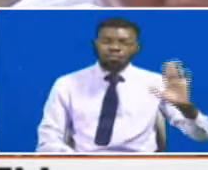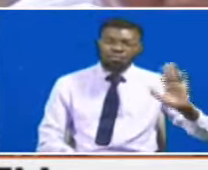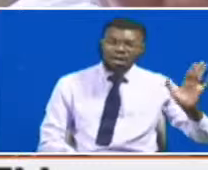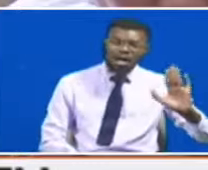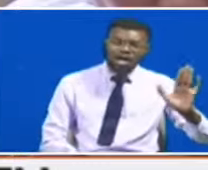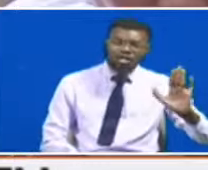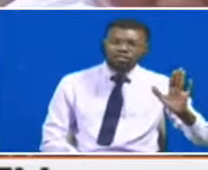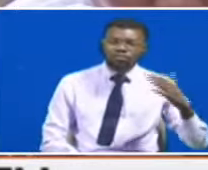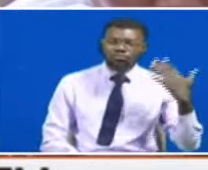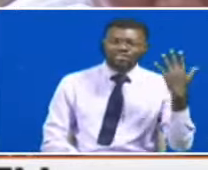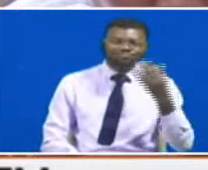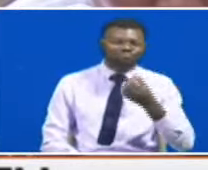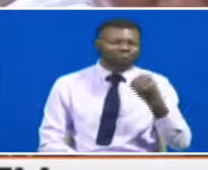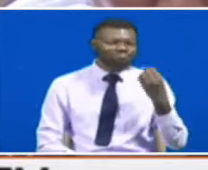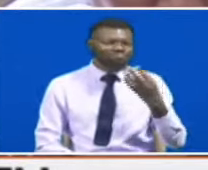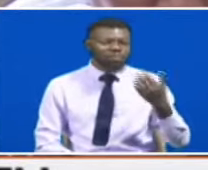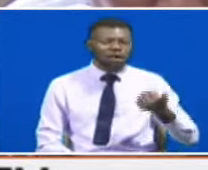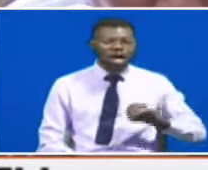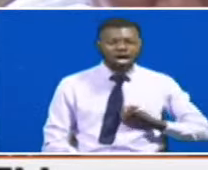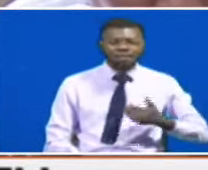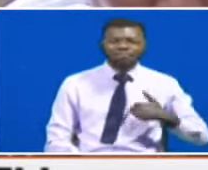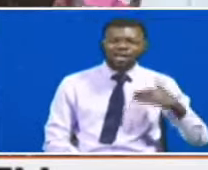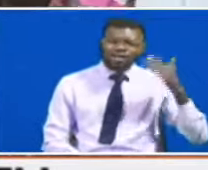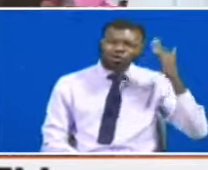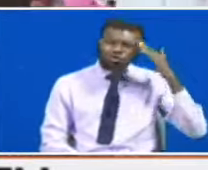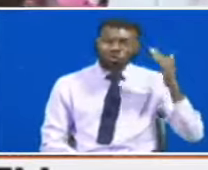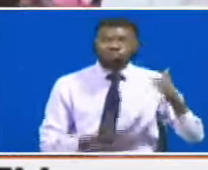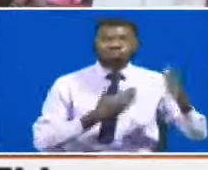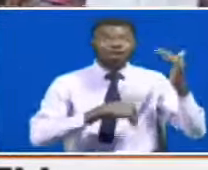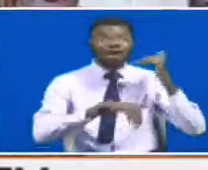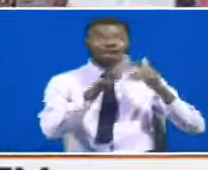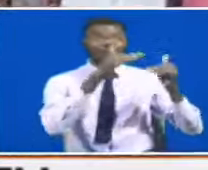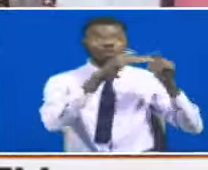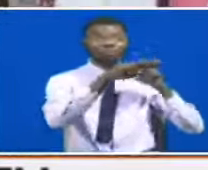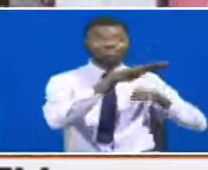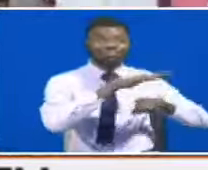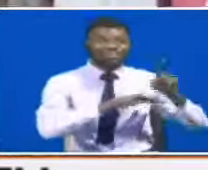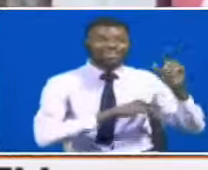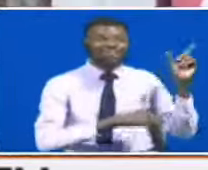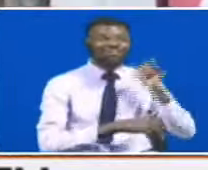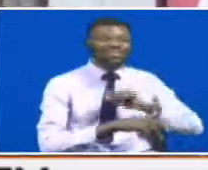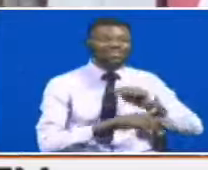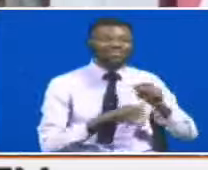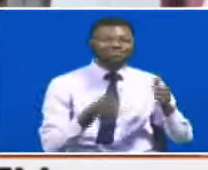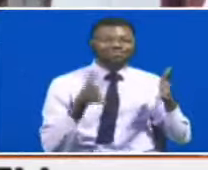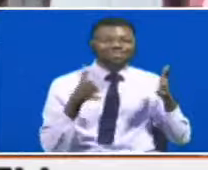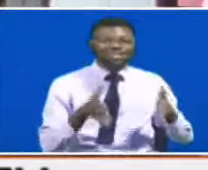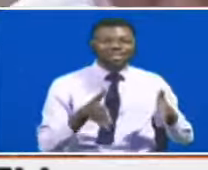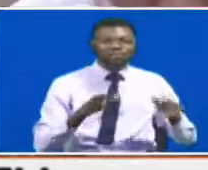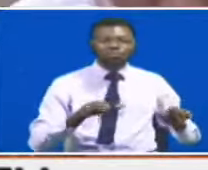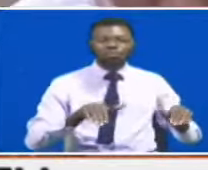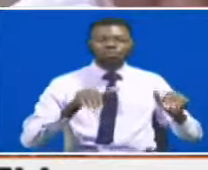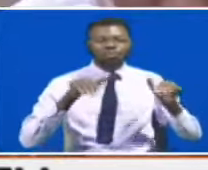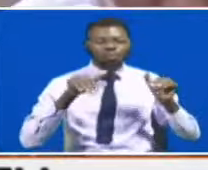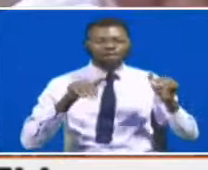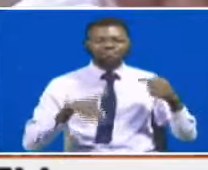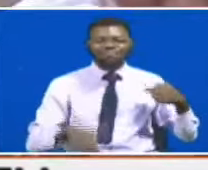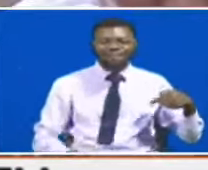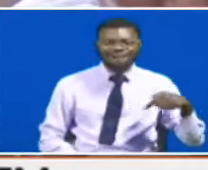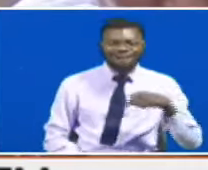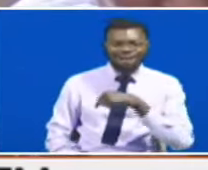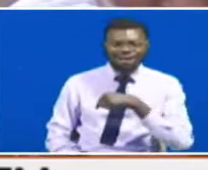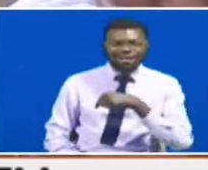precious girl. I know you are up in heaven, now waving down on earth with